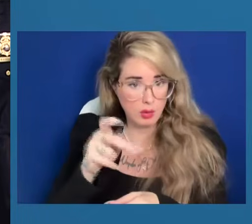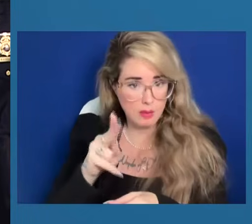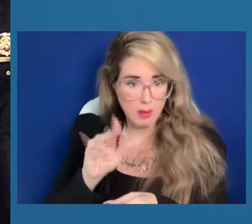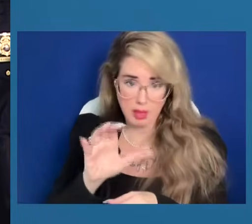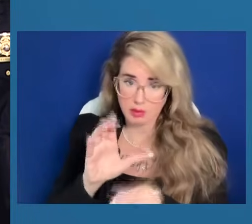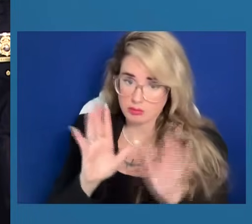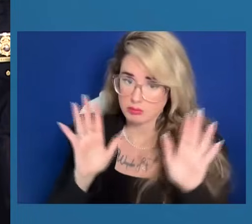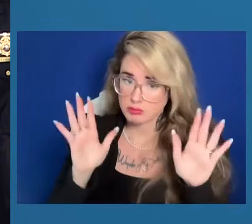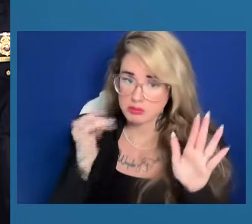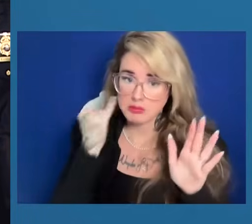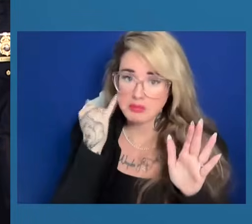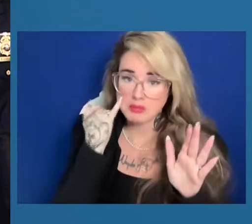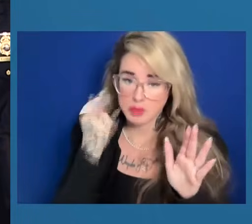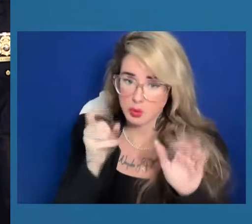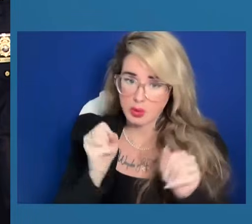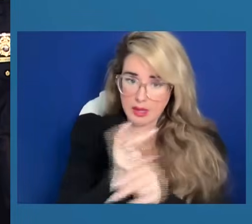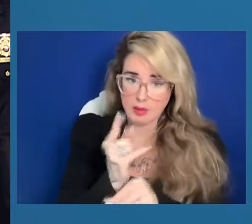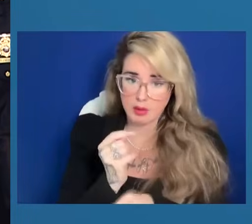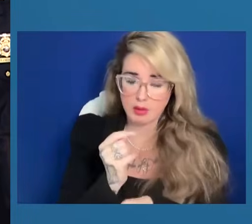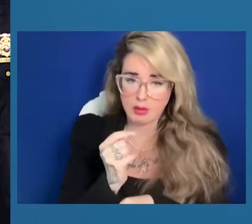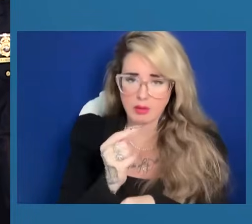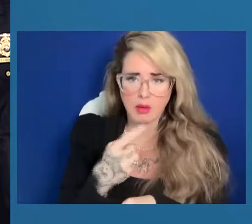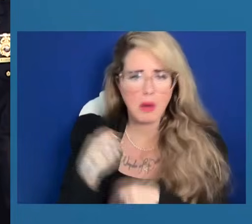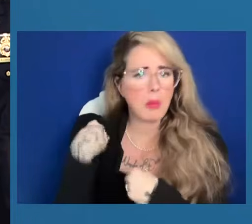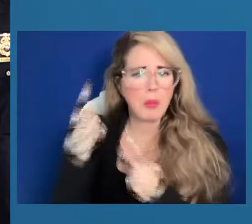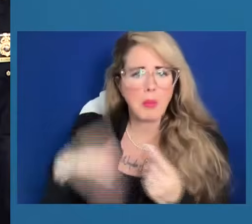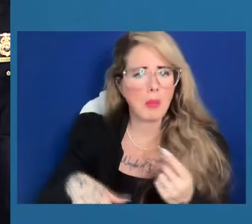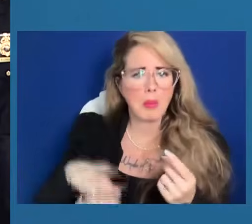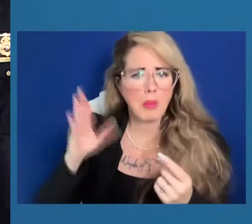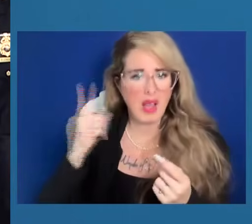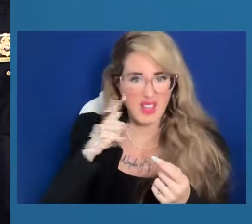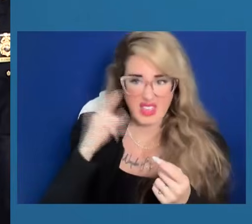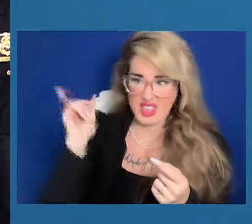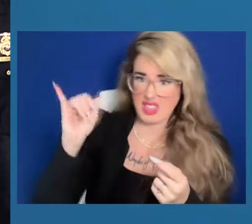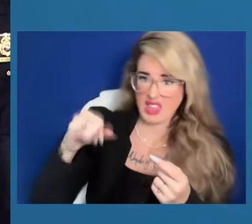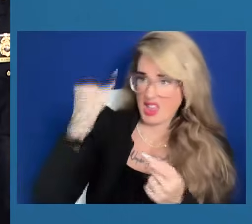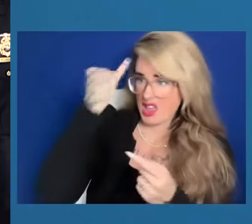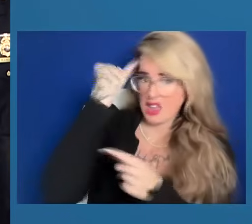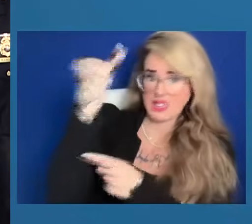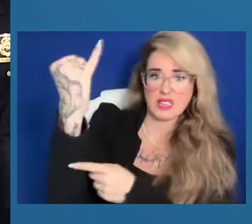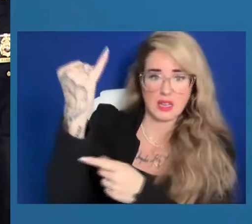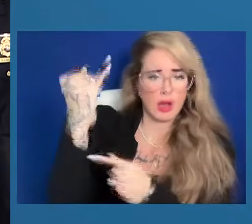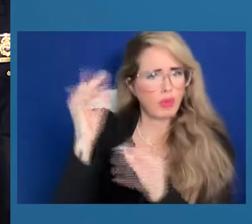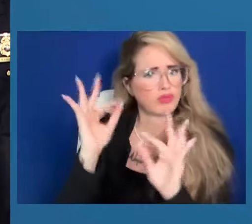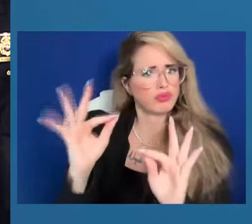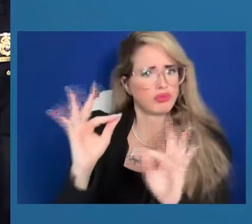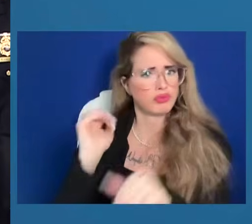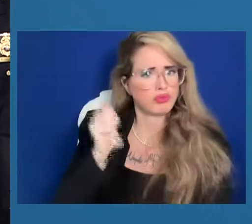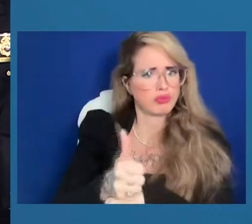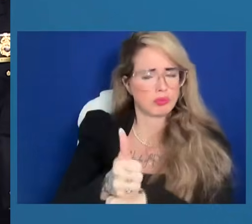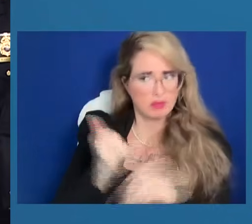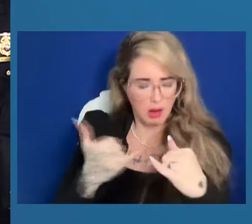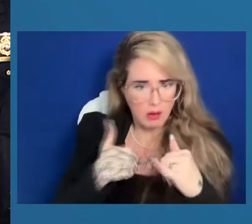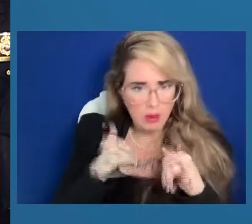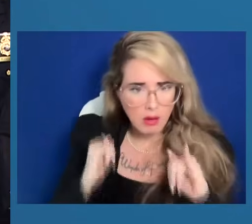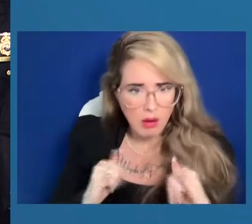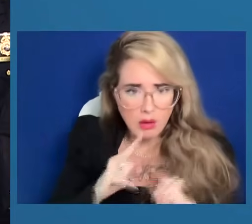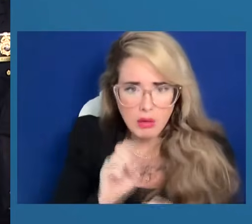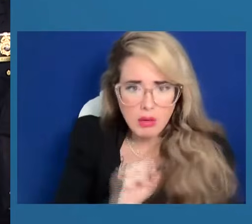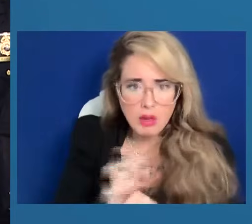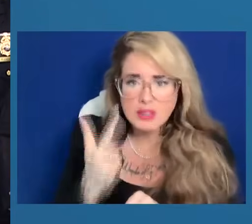I never thought in my lifetime that republic would be so fragile. Our democracy being ripped apart at the